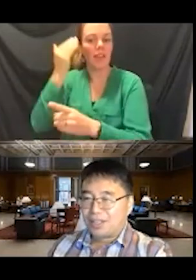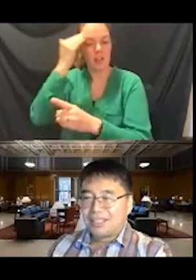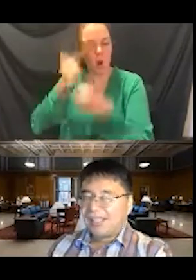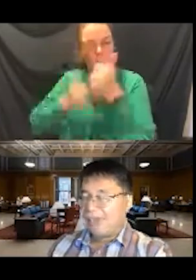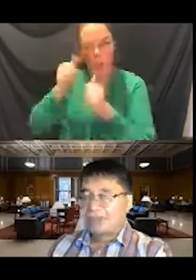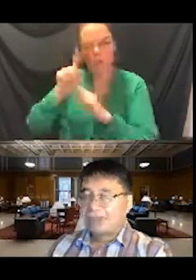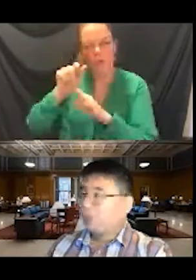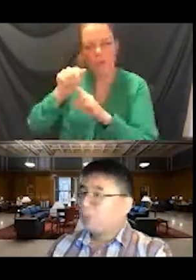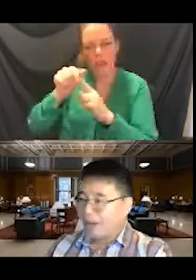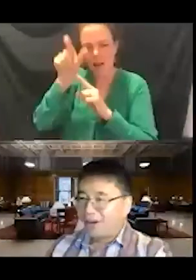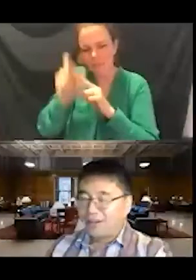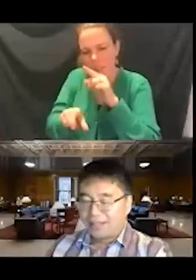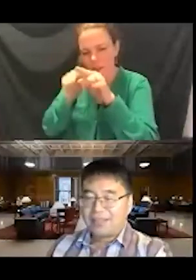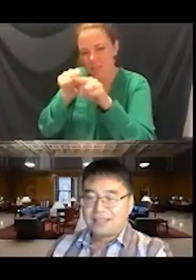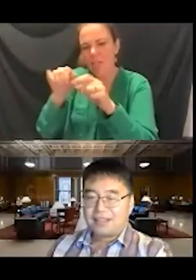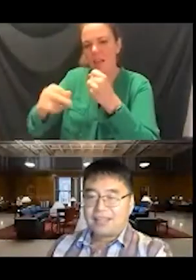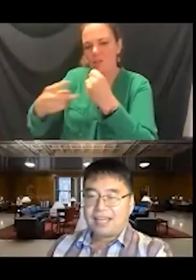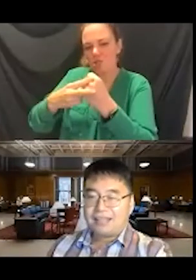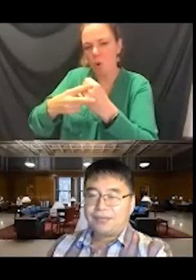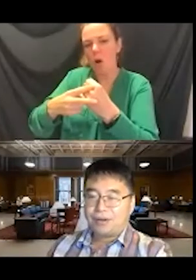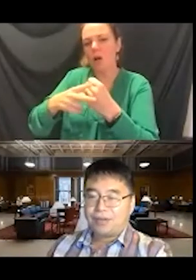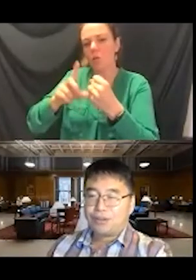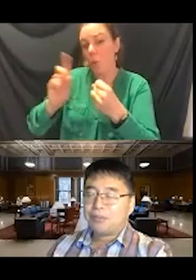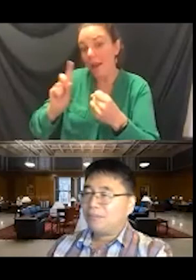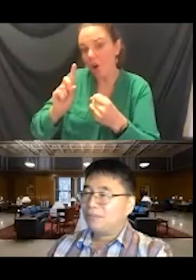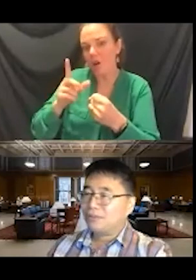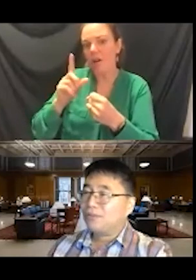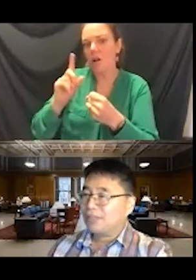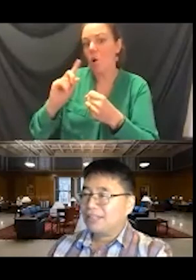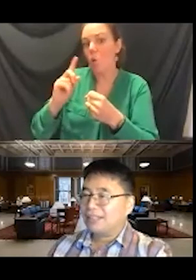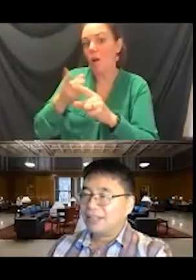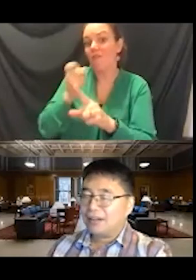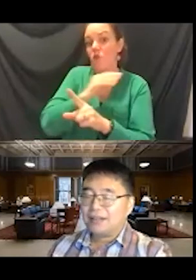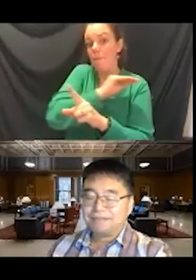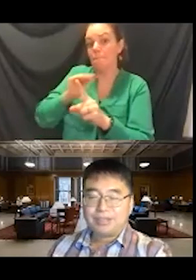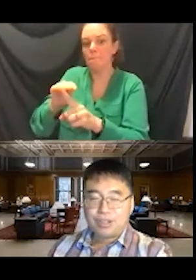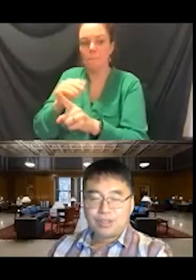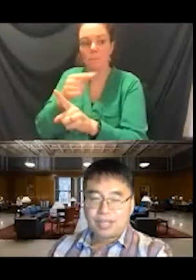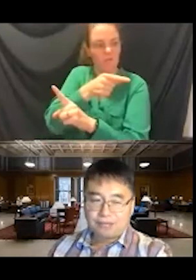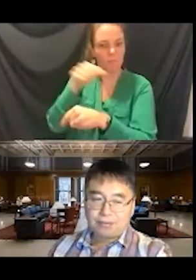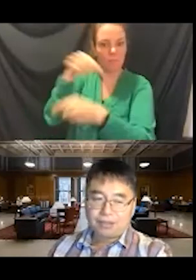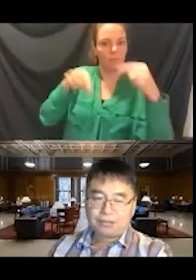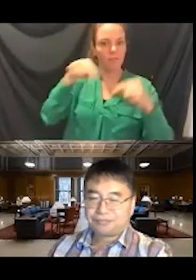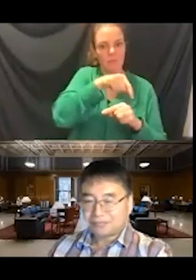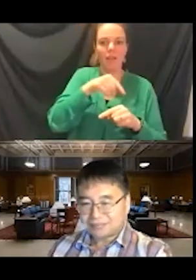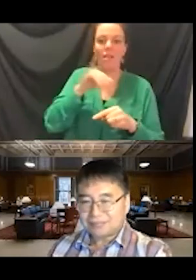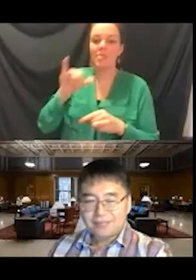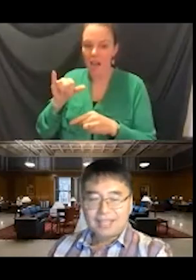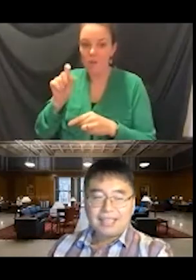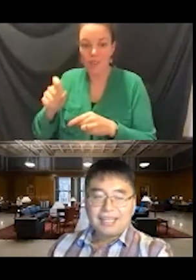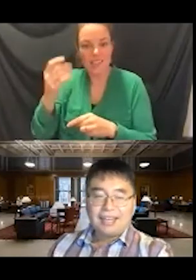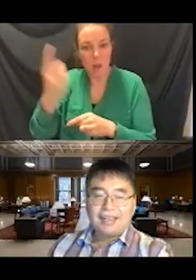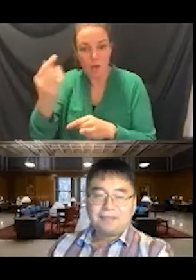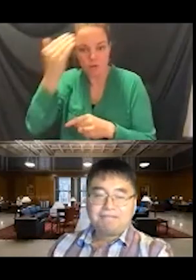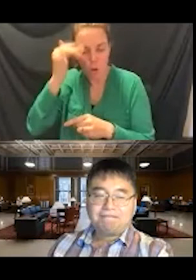are, you know, stored where and things like that for you to be able to fully use that information.